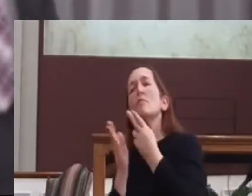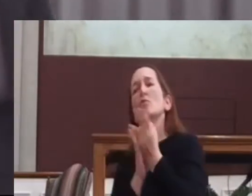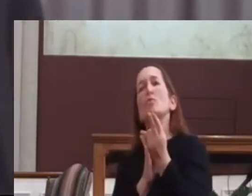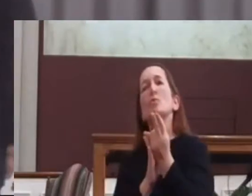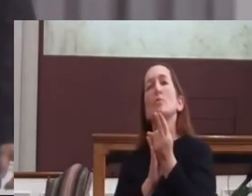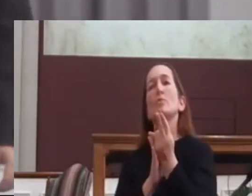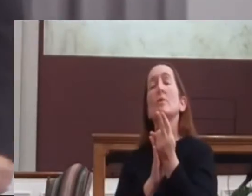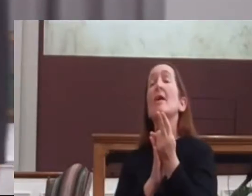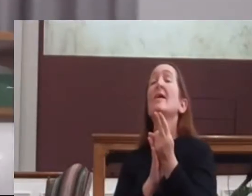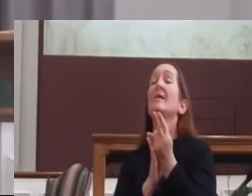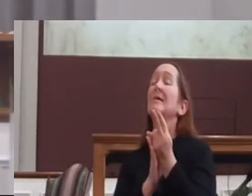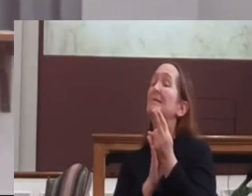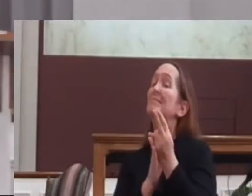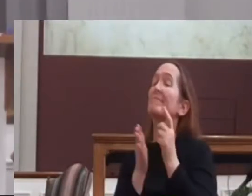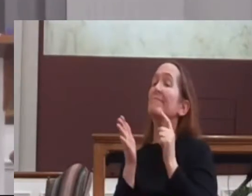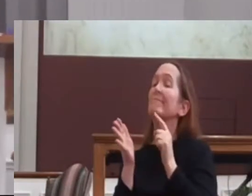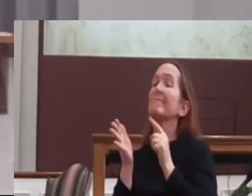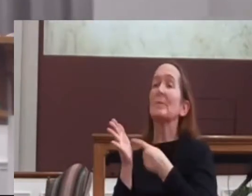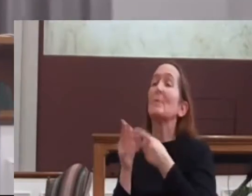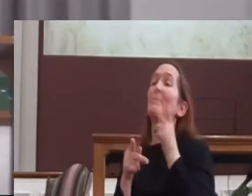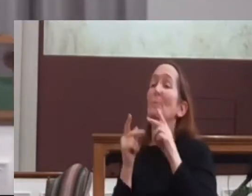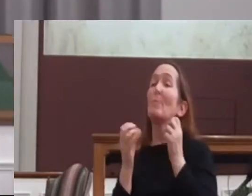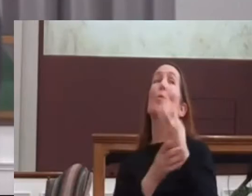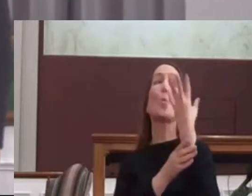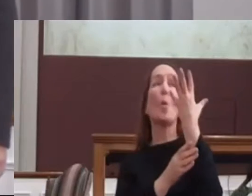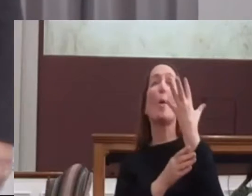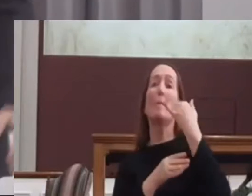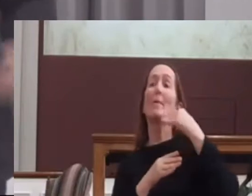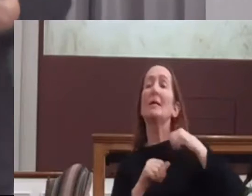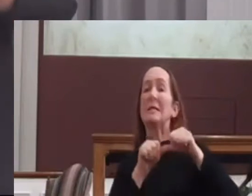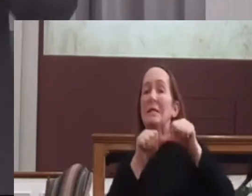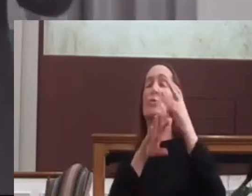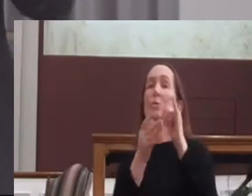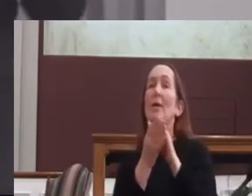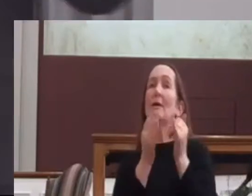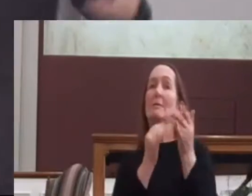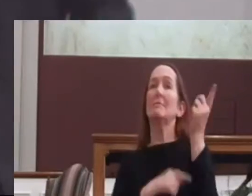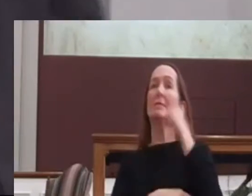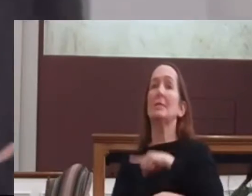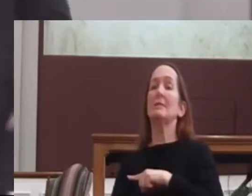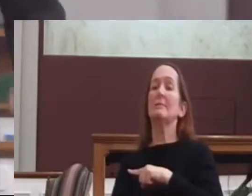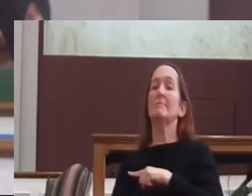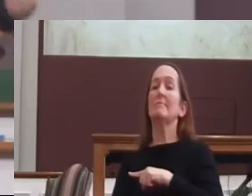it. Sad thing is, some of us don't grow up and we continue to do that today.